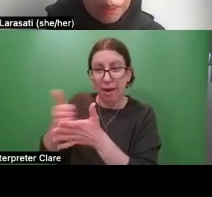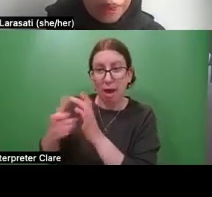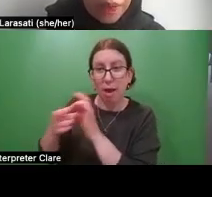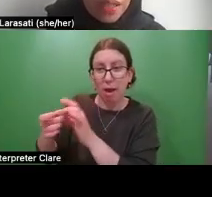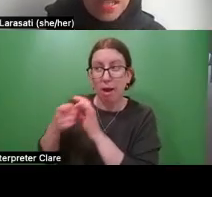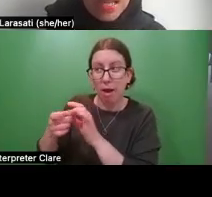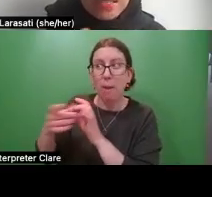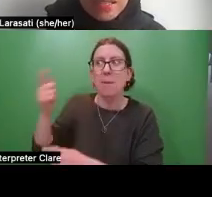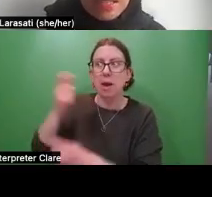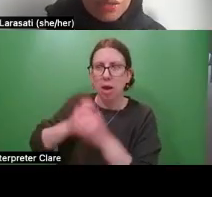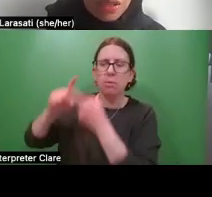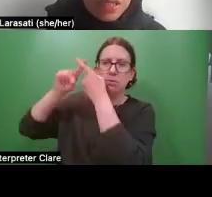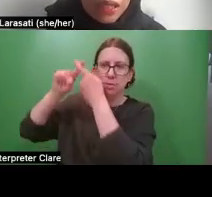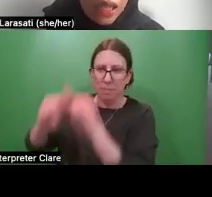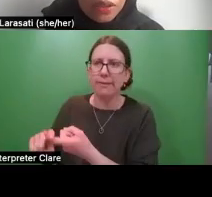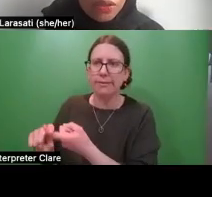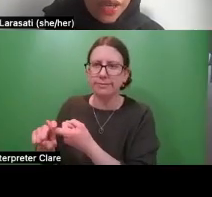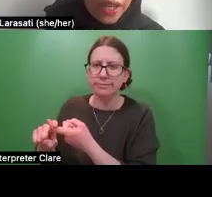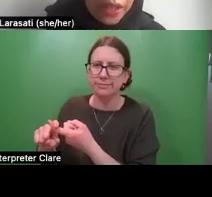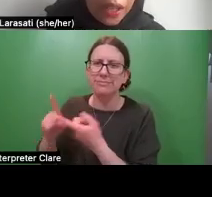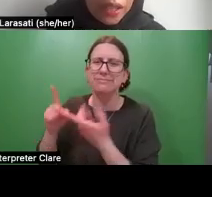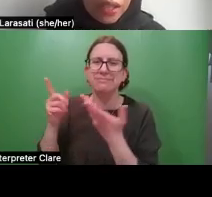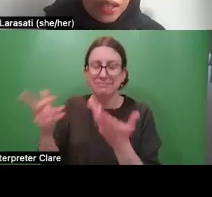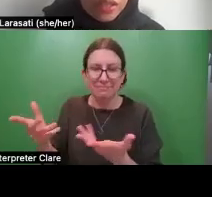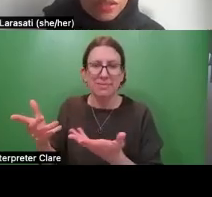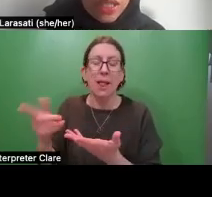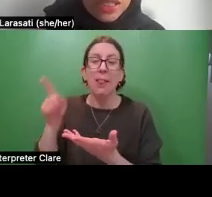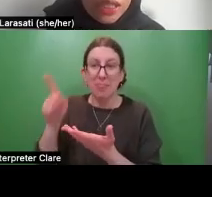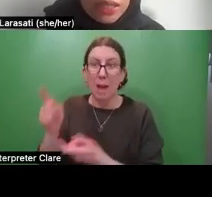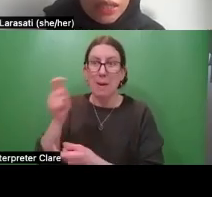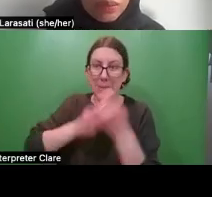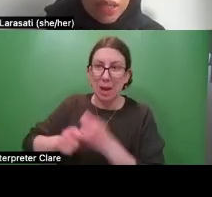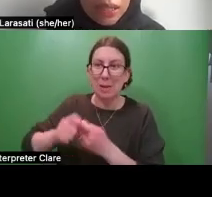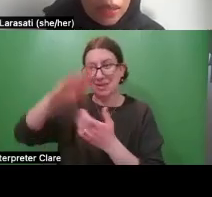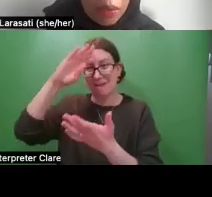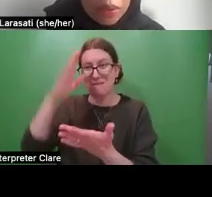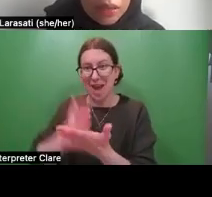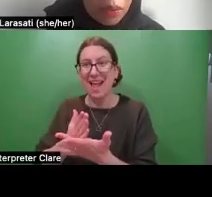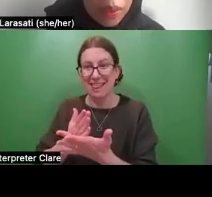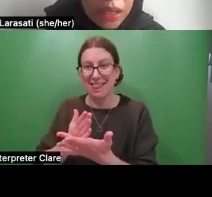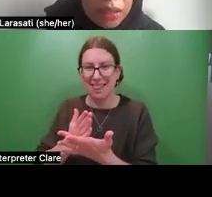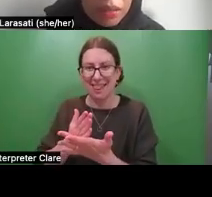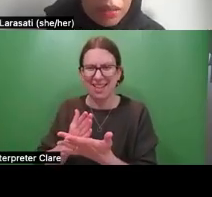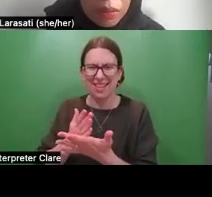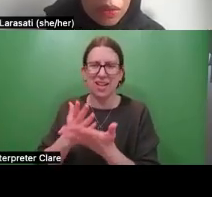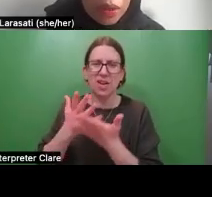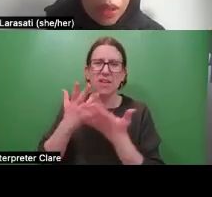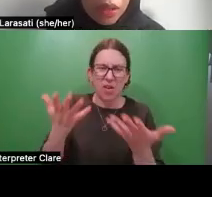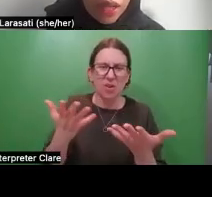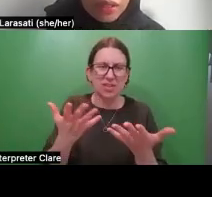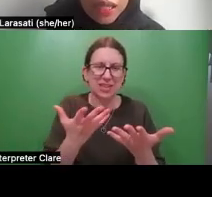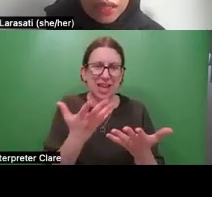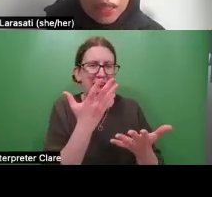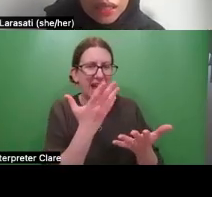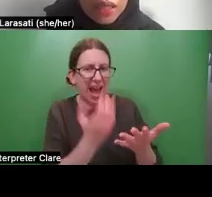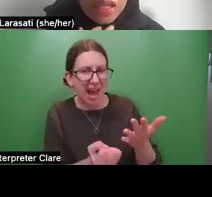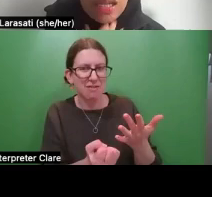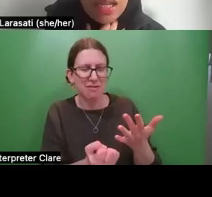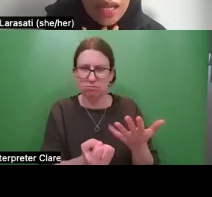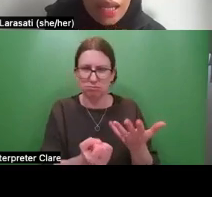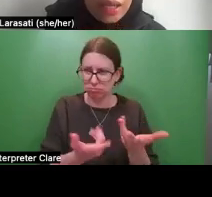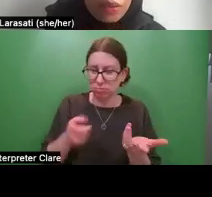dependence. And this could lead us to faith, trusting despite incomplete information, moving beyond